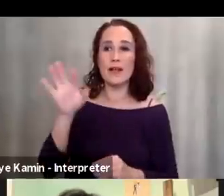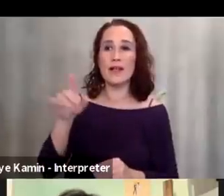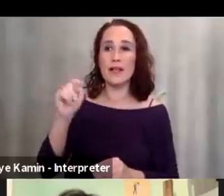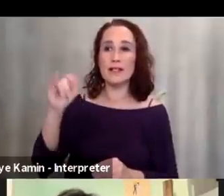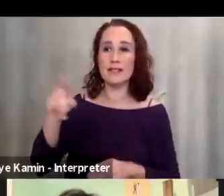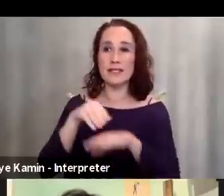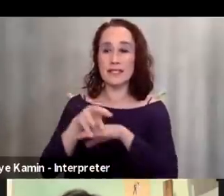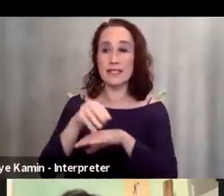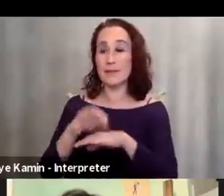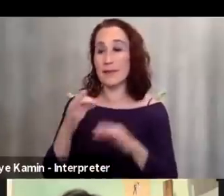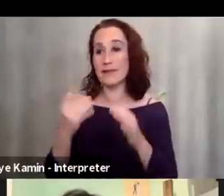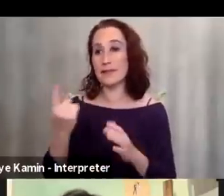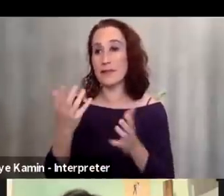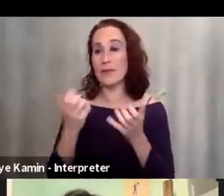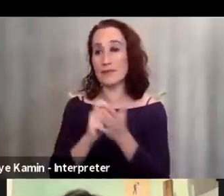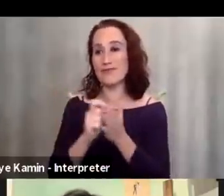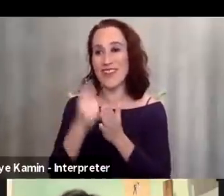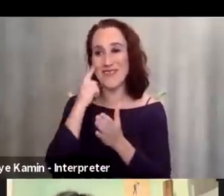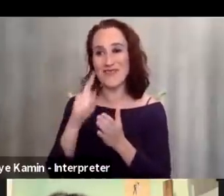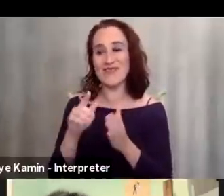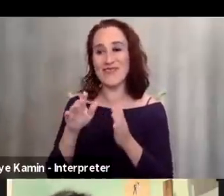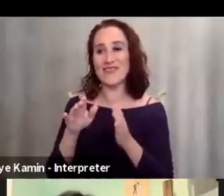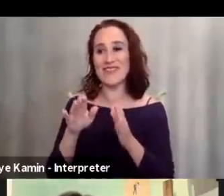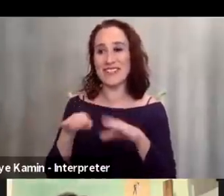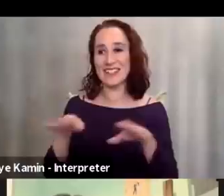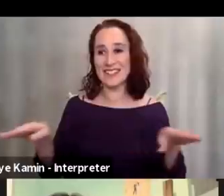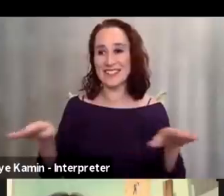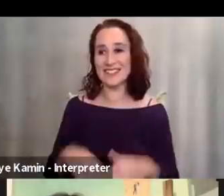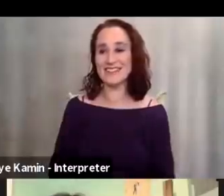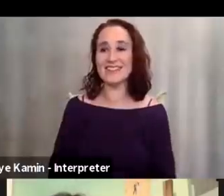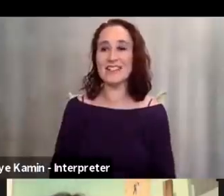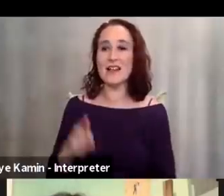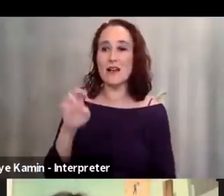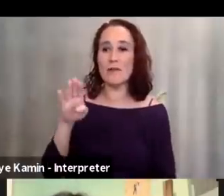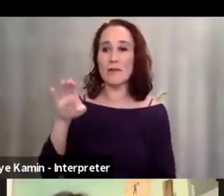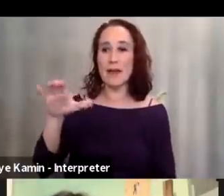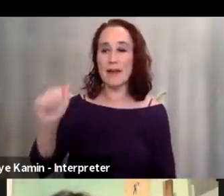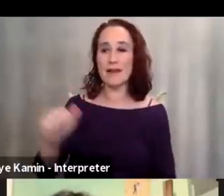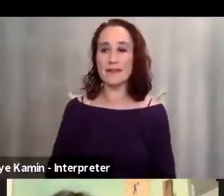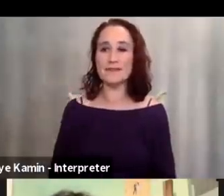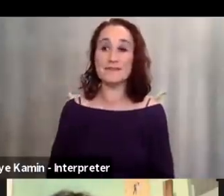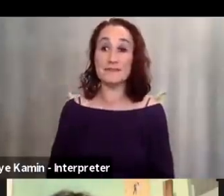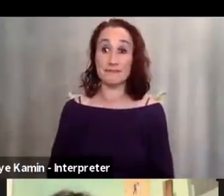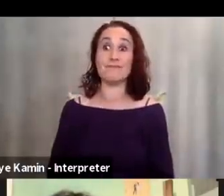who's interested in writing for kids. So we'll start with Rebecca.